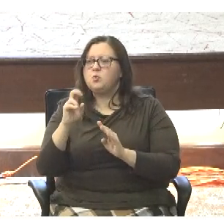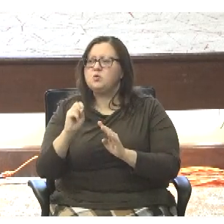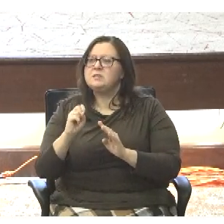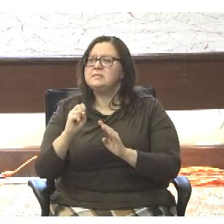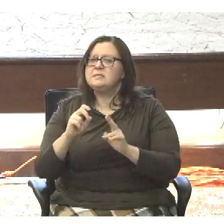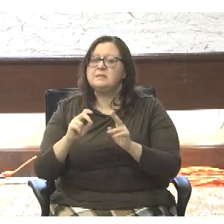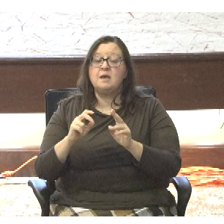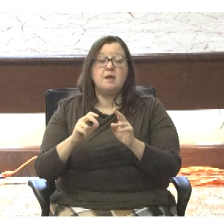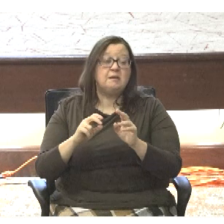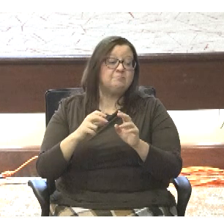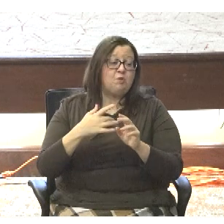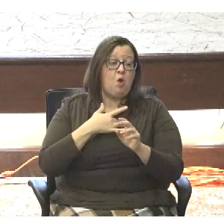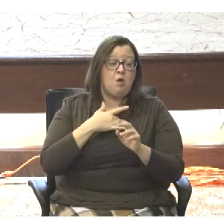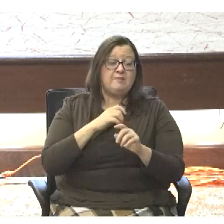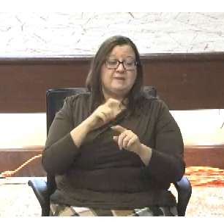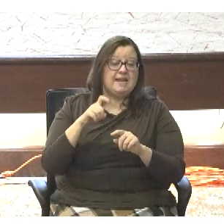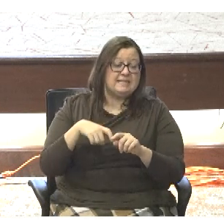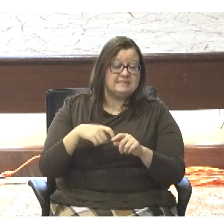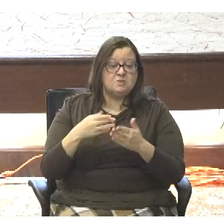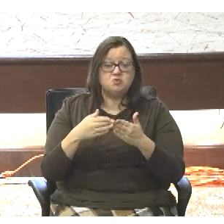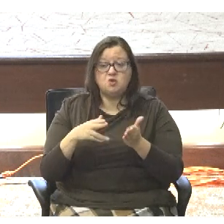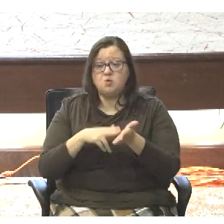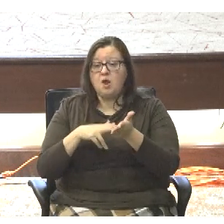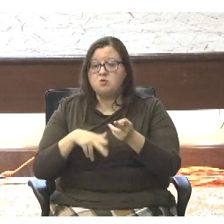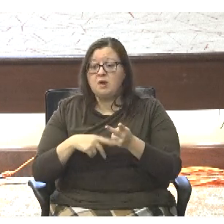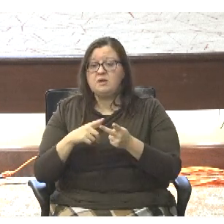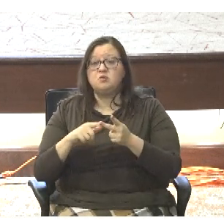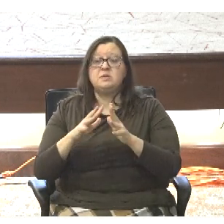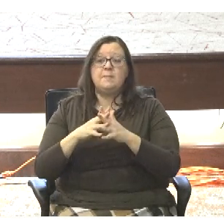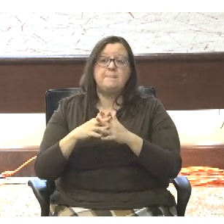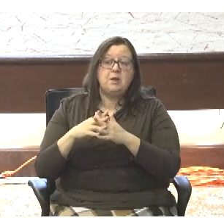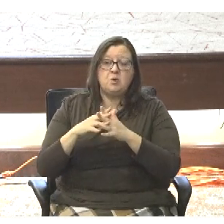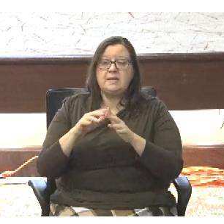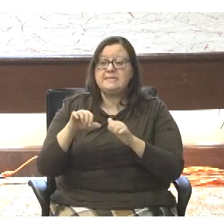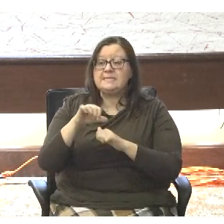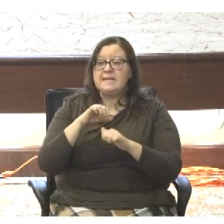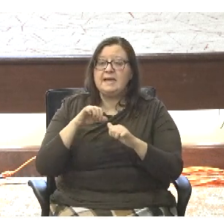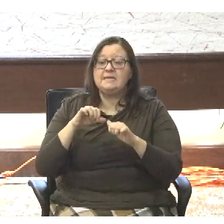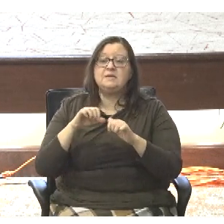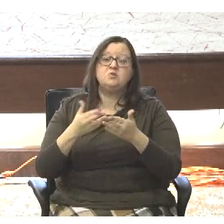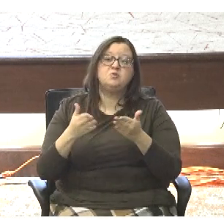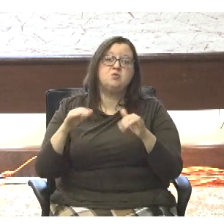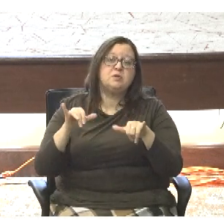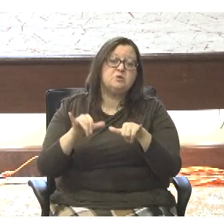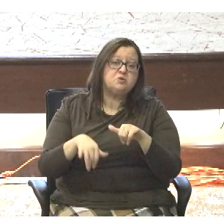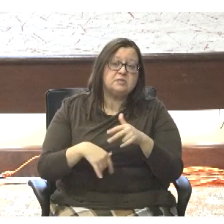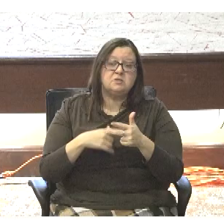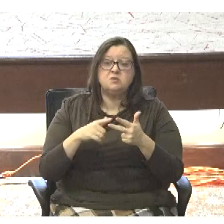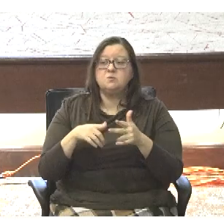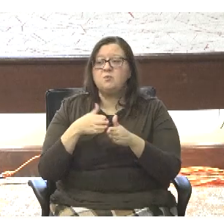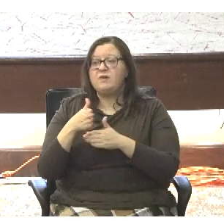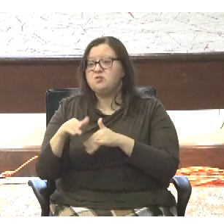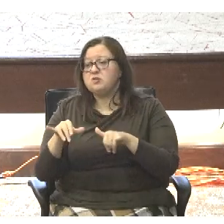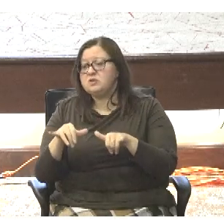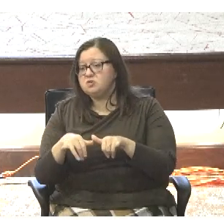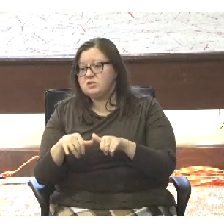General Contractors, the American Society of Civil Engineers, the Texas Society of Professional Engineers, and the development group that meets once a